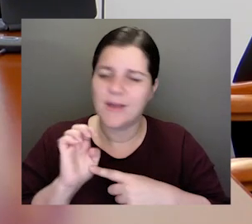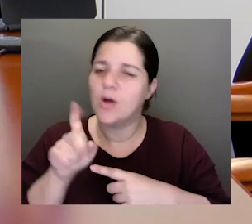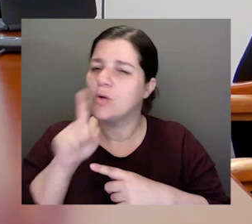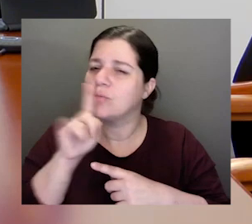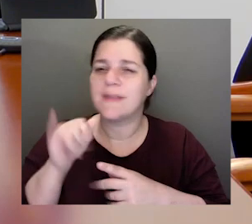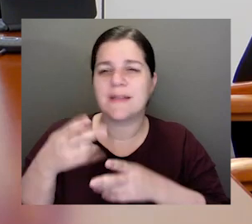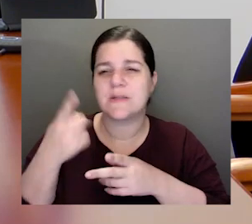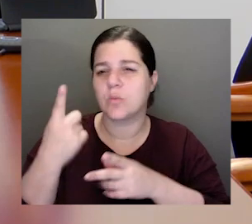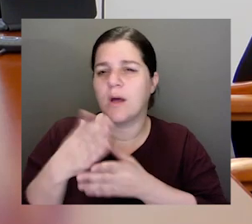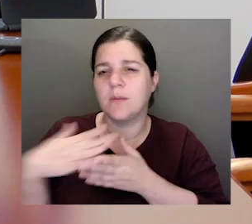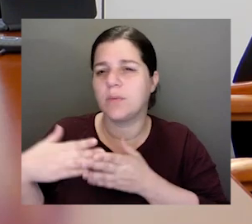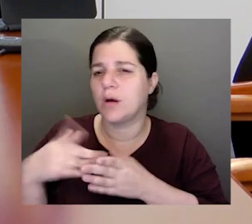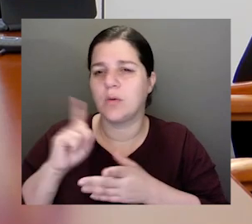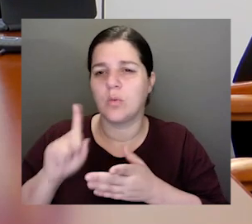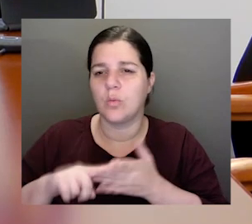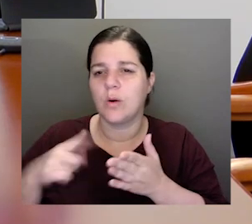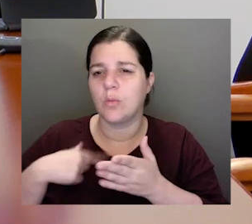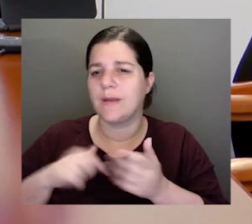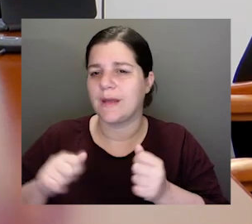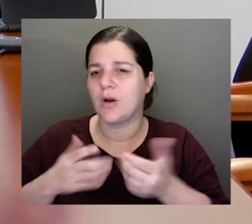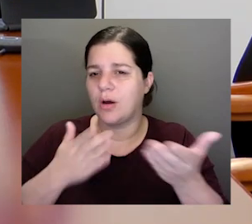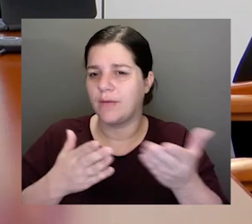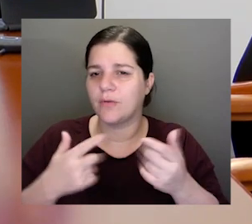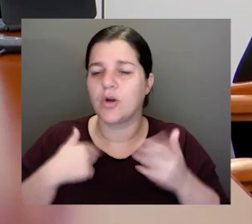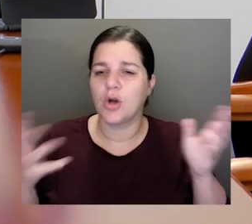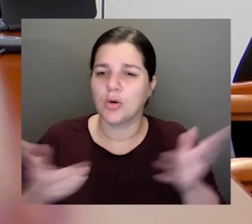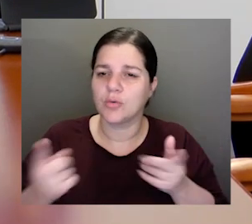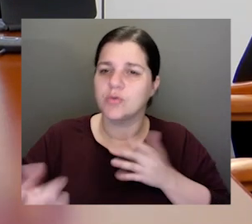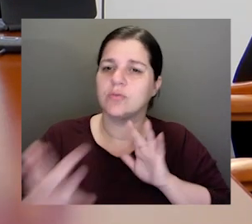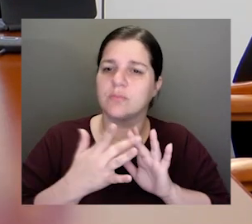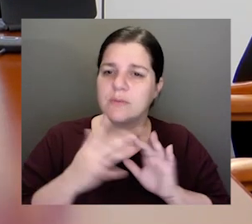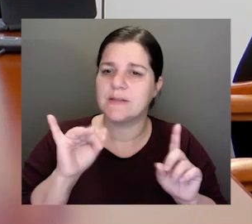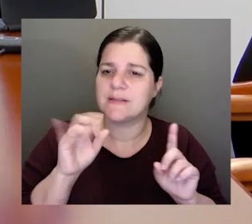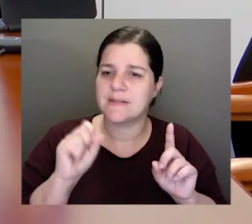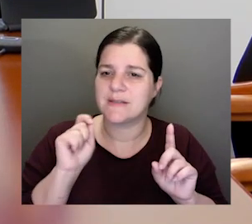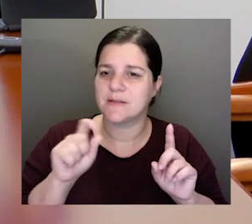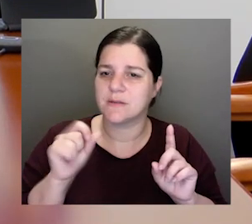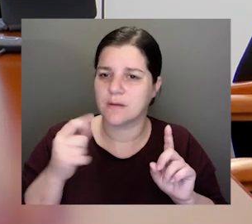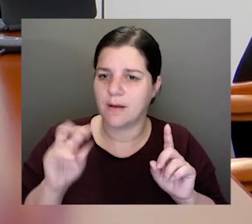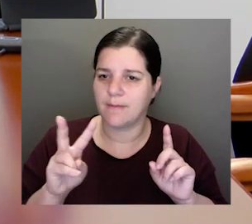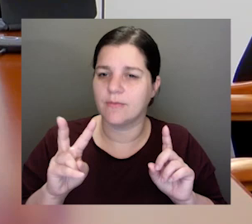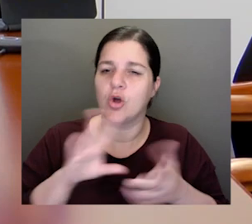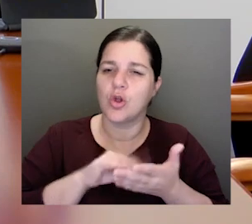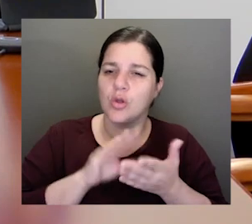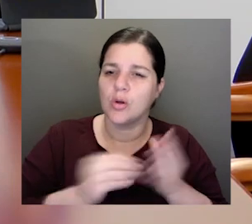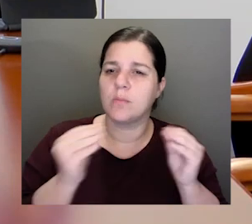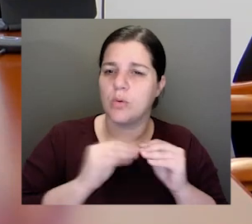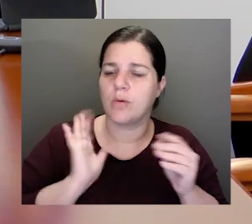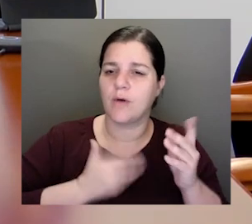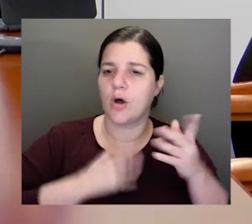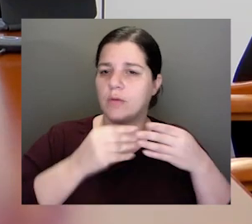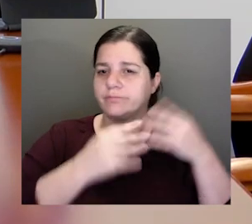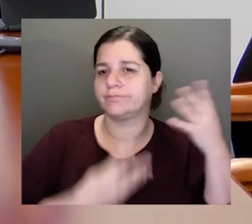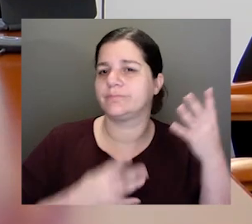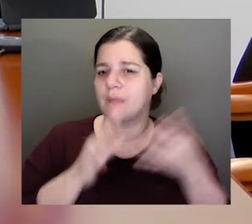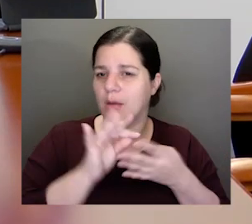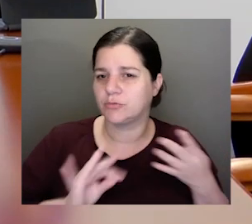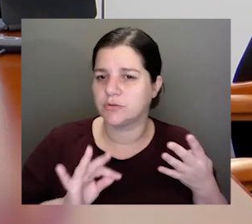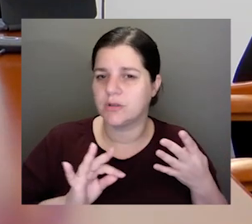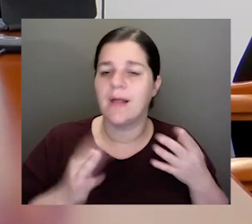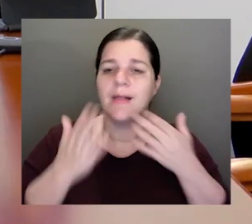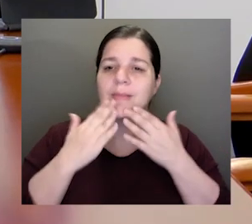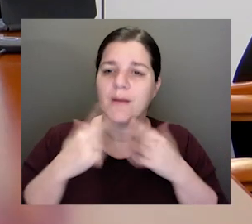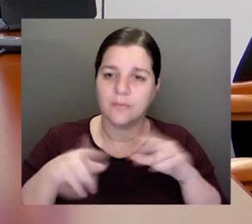offer. I encourage you to reach out to us at CISA.gov to learn more. Thanks again for the opportunity to speak with you today. By providing SAFE